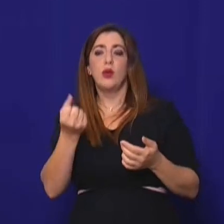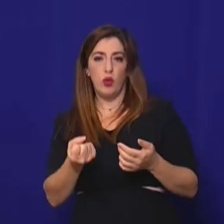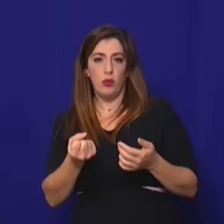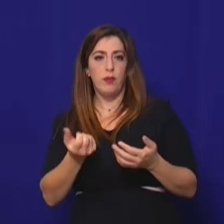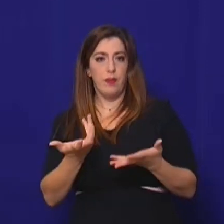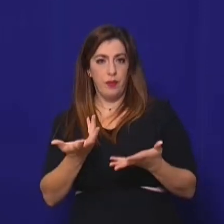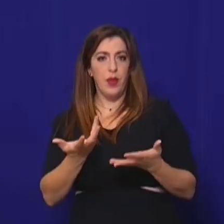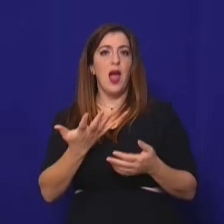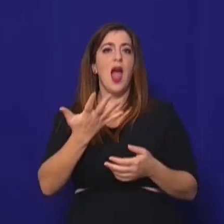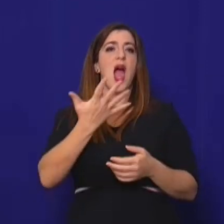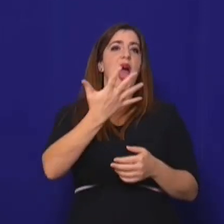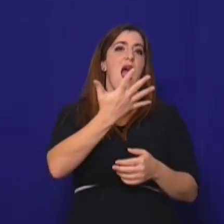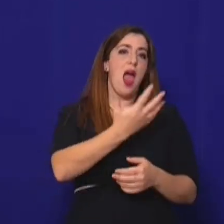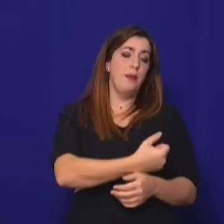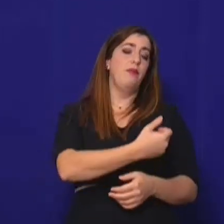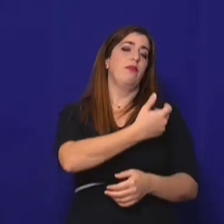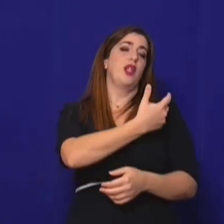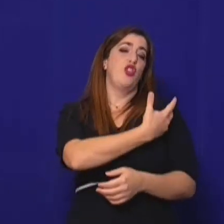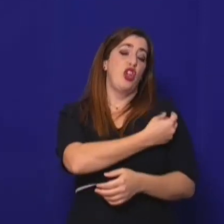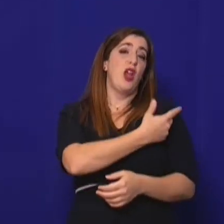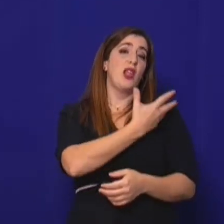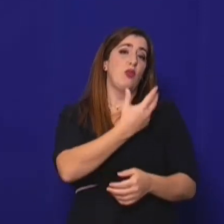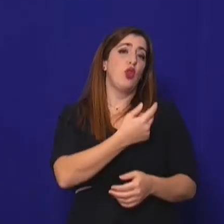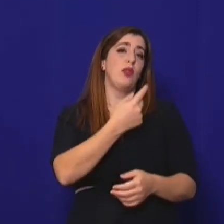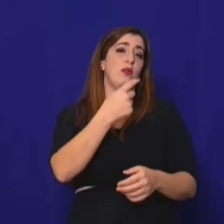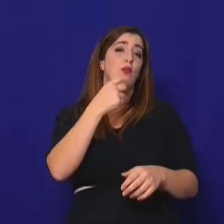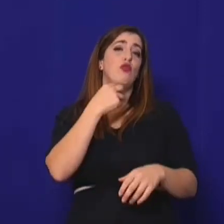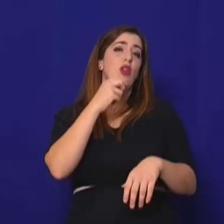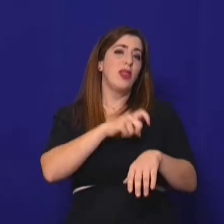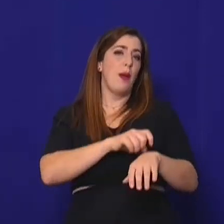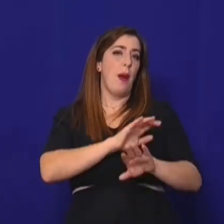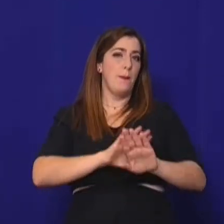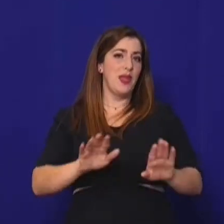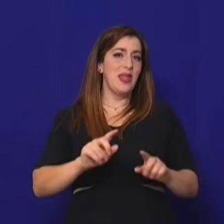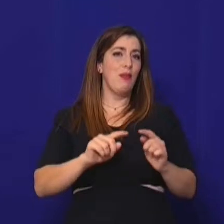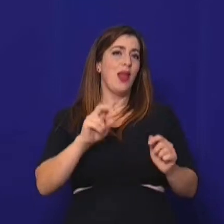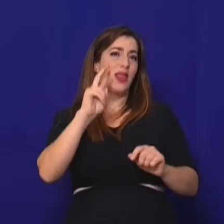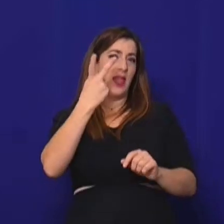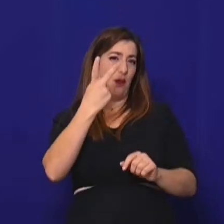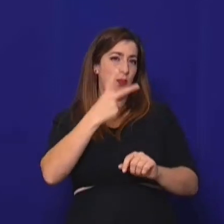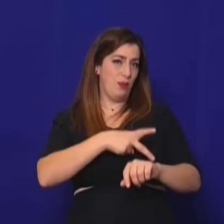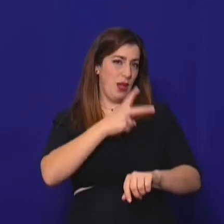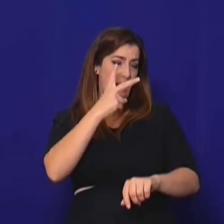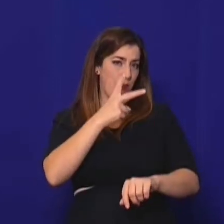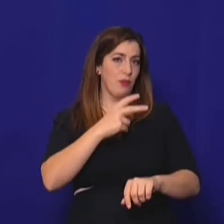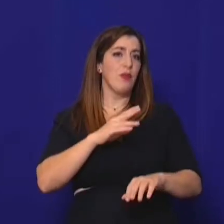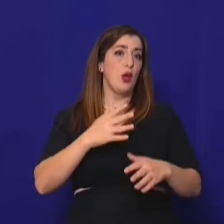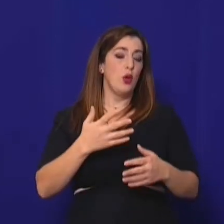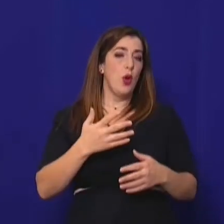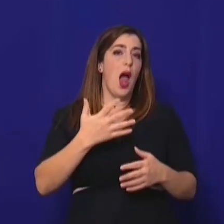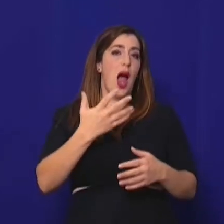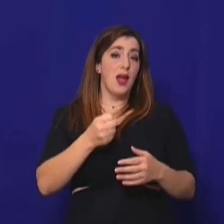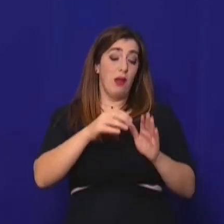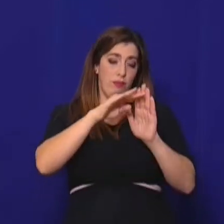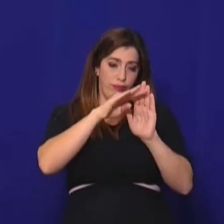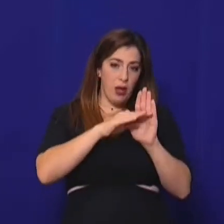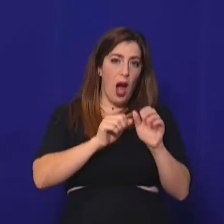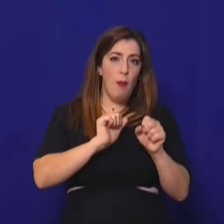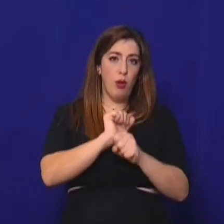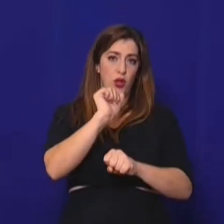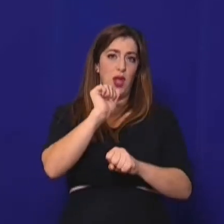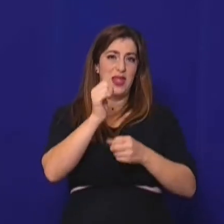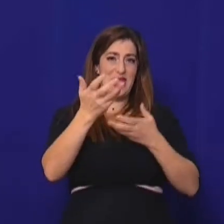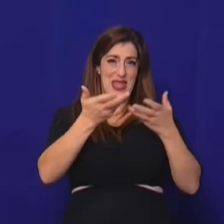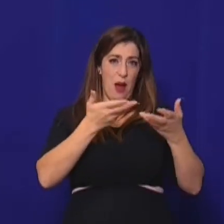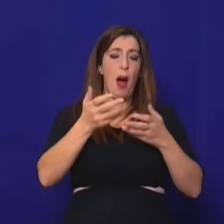żewġ dożi anka biex inti terġa' sejjaħ lil persuna għat-tieni doża. Dan huwa punt importanti ħafna bħalma dejjem